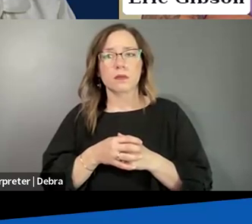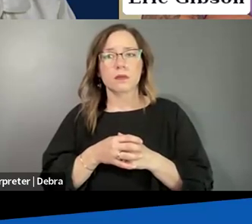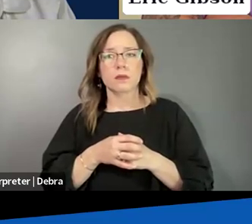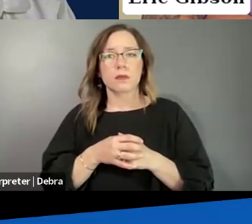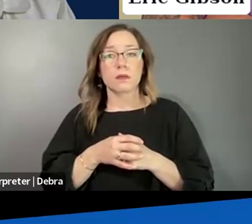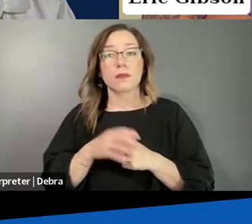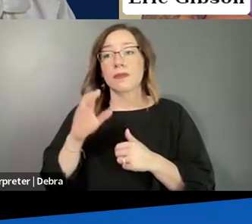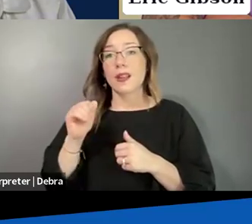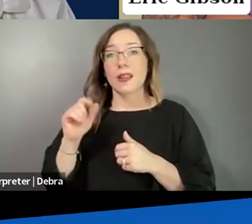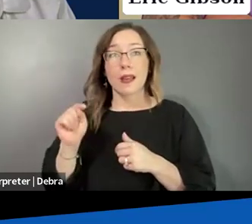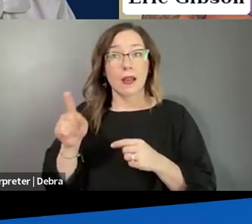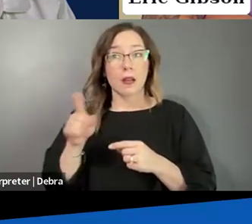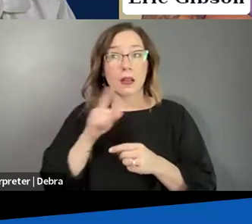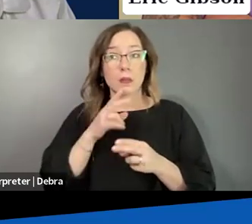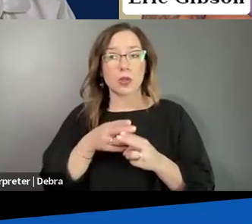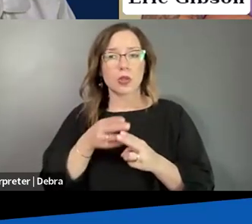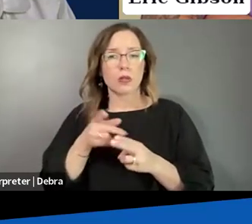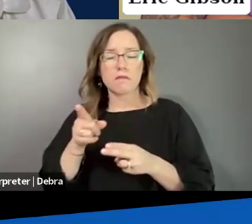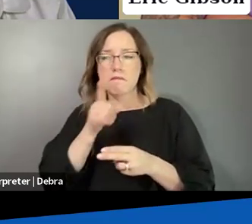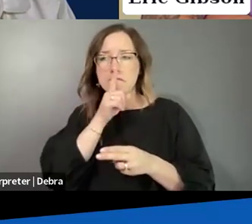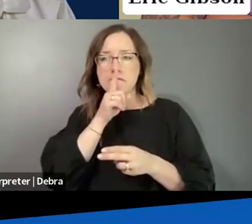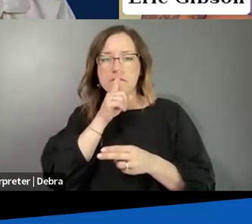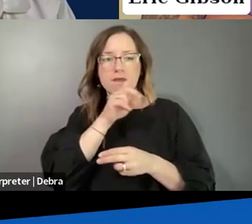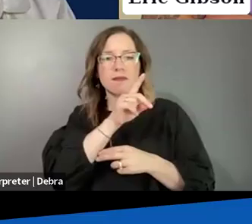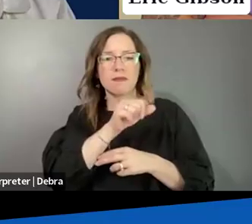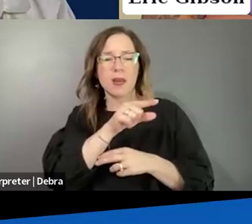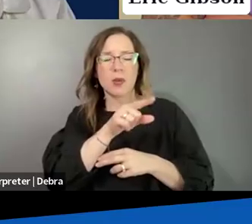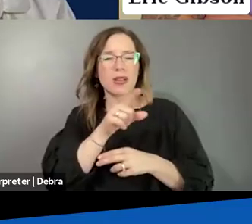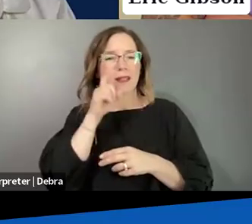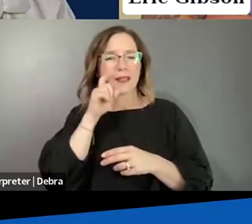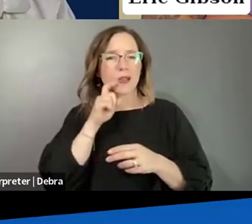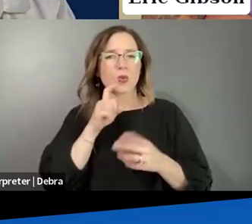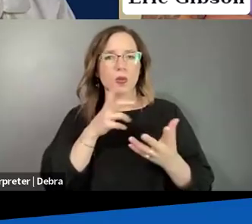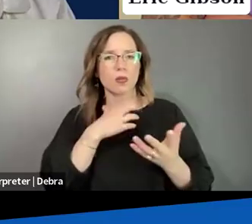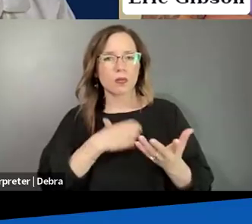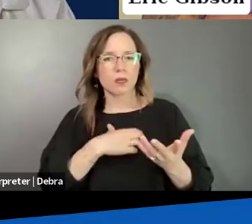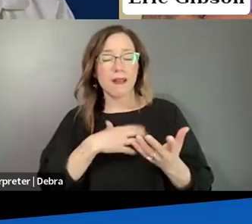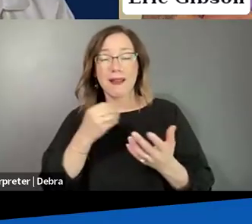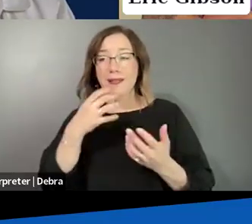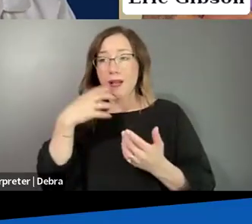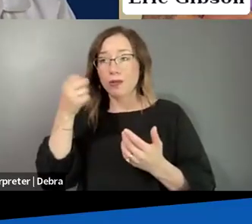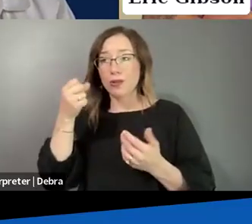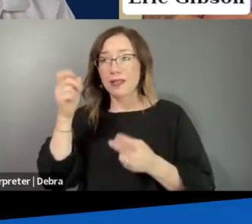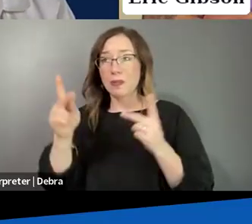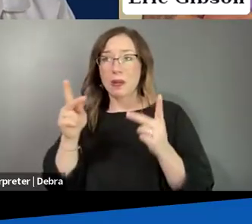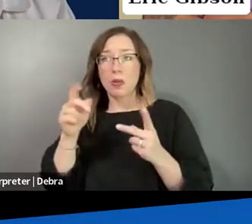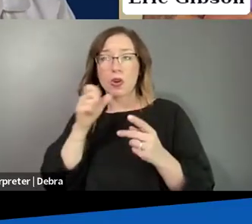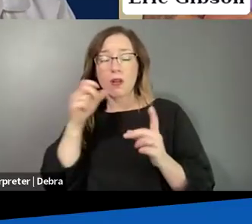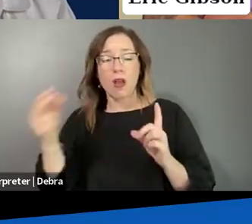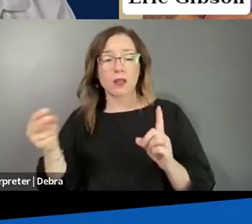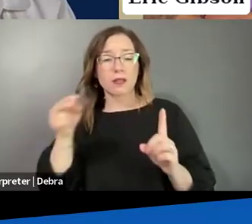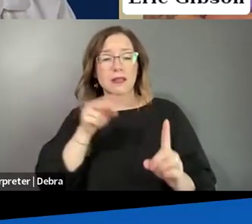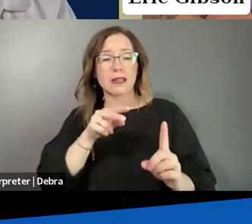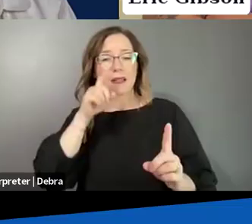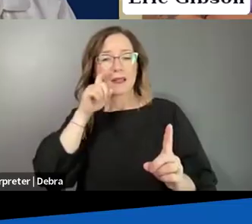saying, they don't see disabled people as sexual beings, and then elderly people also are not Right. seen that